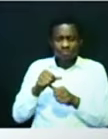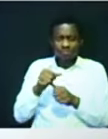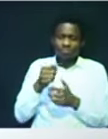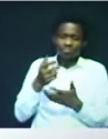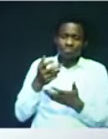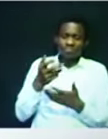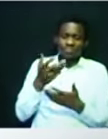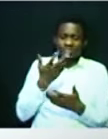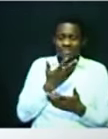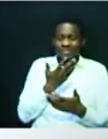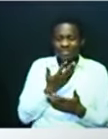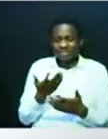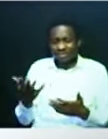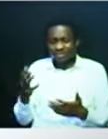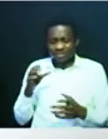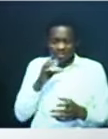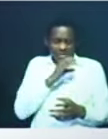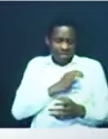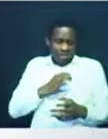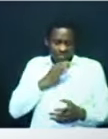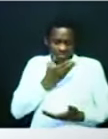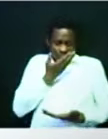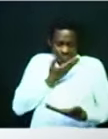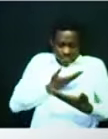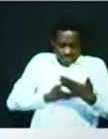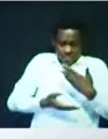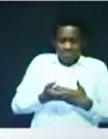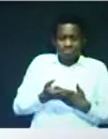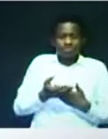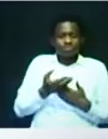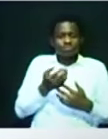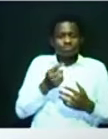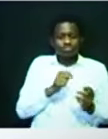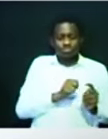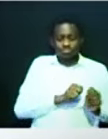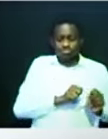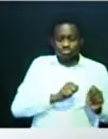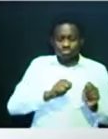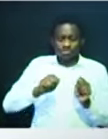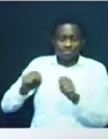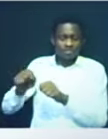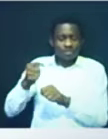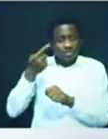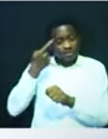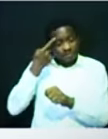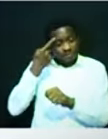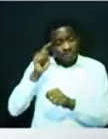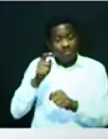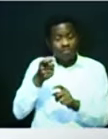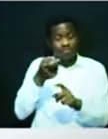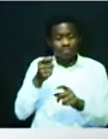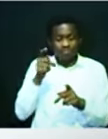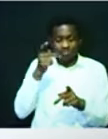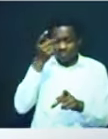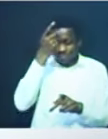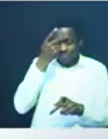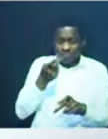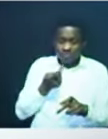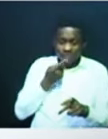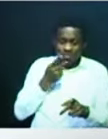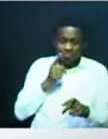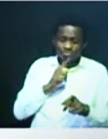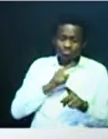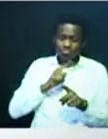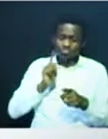parents to offsprings, taken collectively something that is taken collectively. We are talking